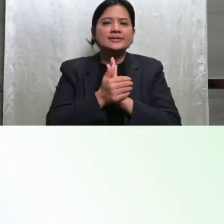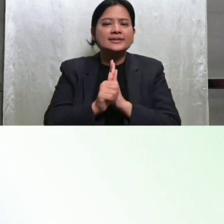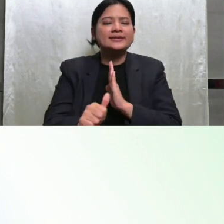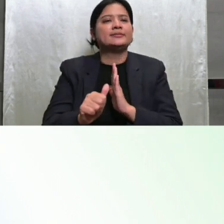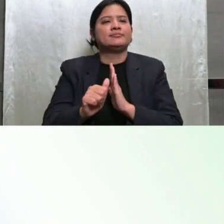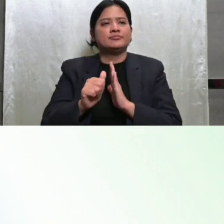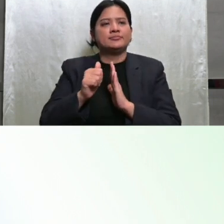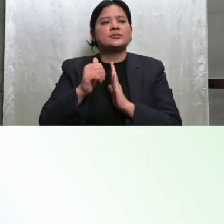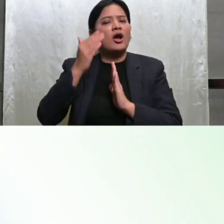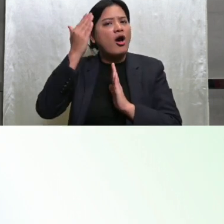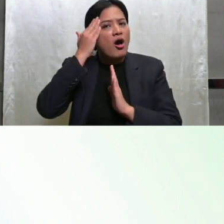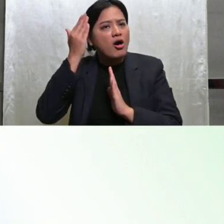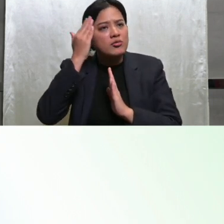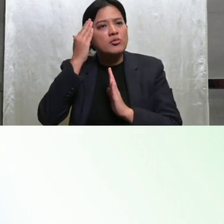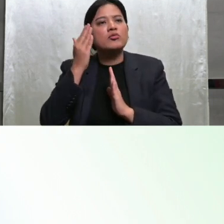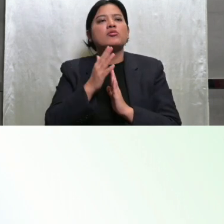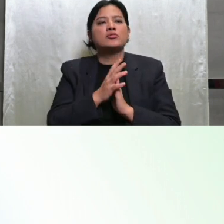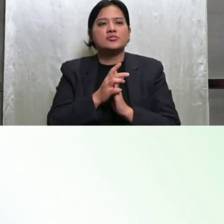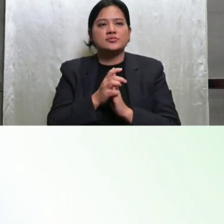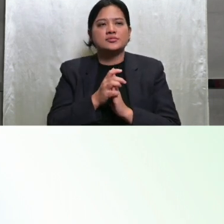students earn the badges at the end.